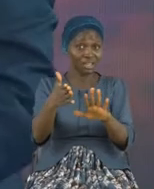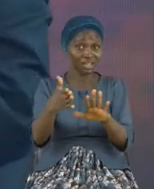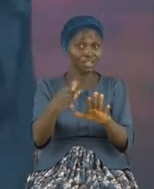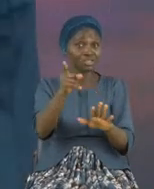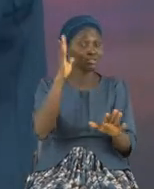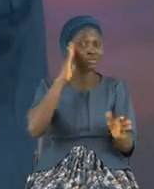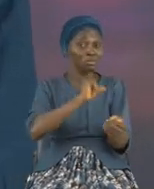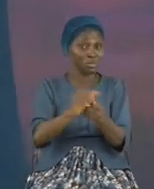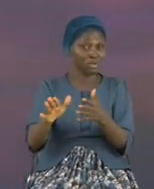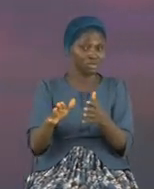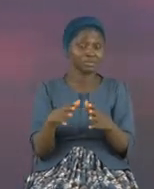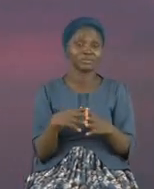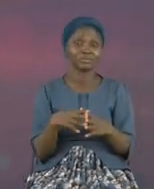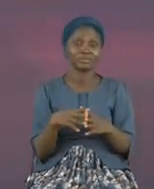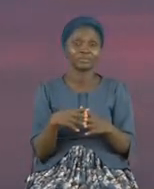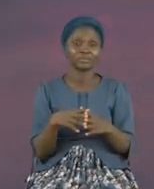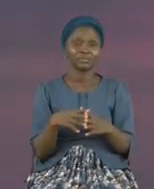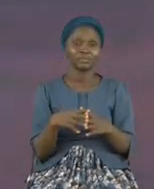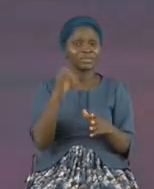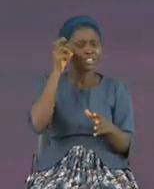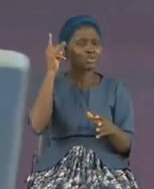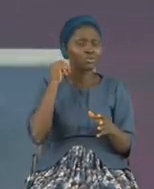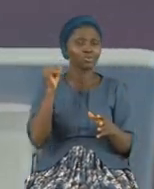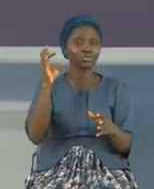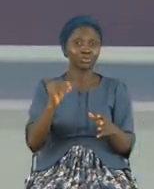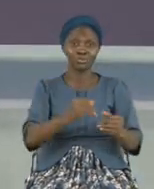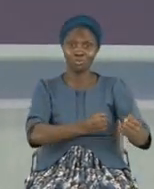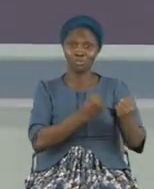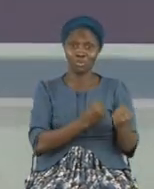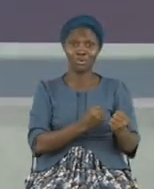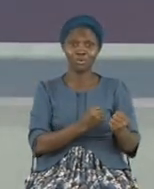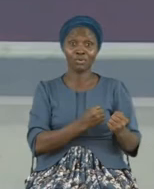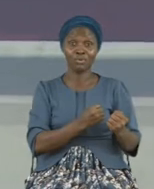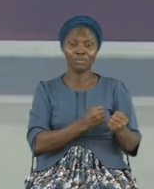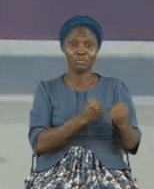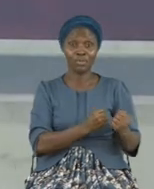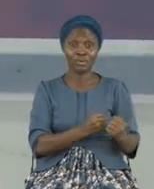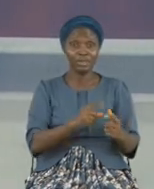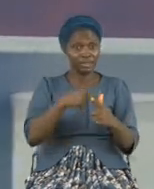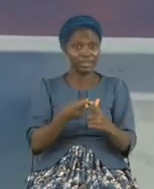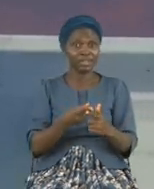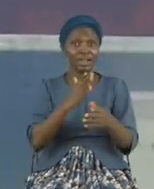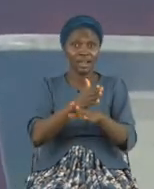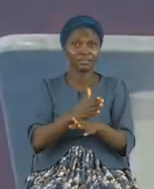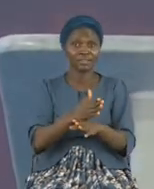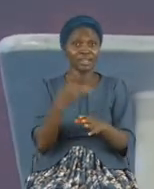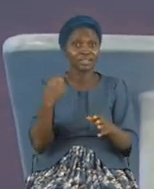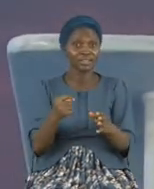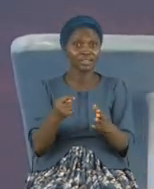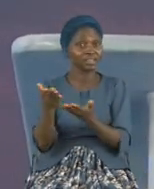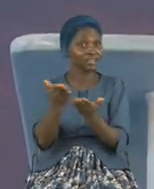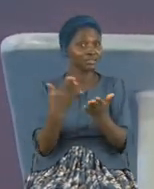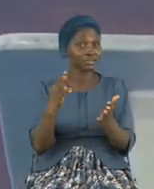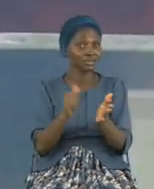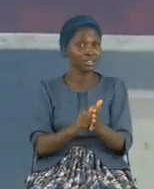perish. He was so bold. And then after the service of that day,